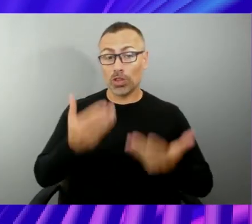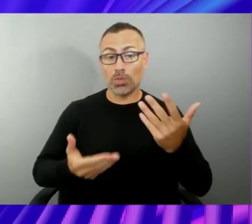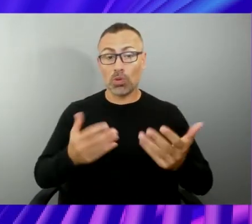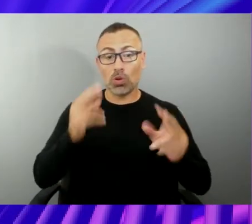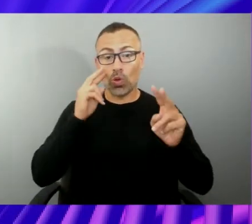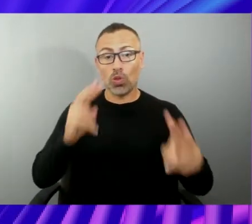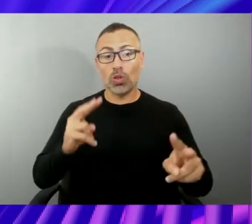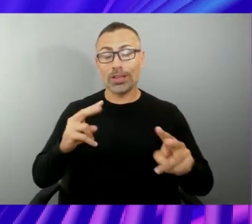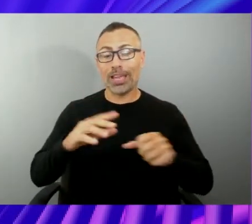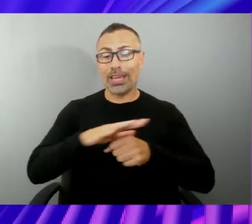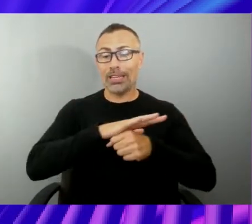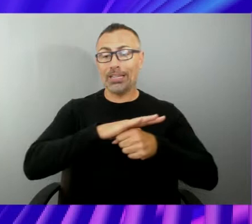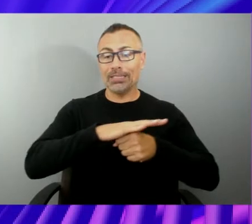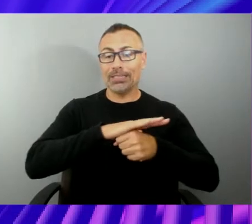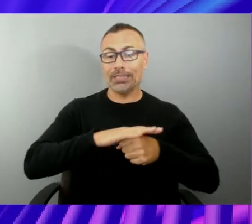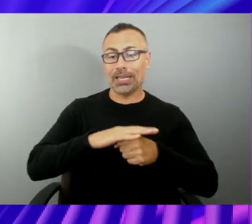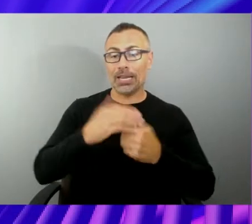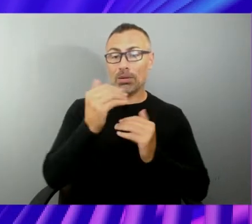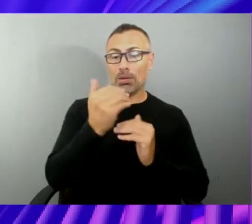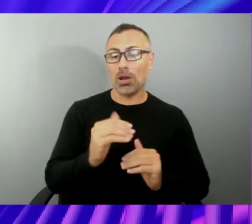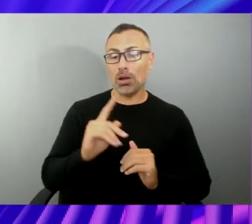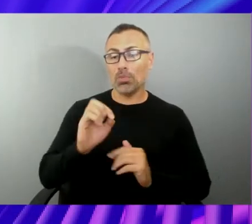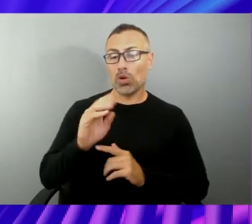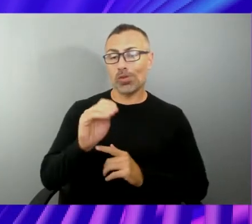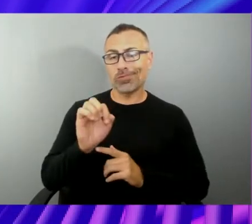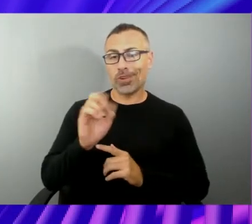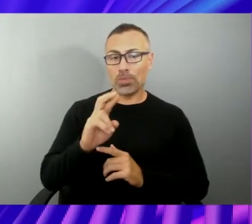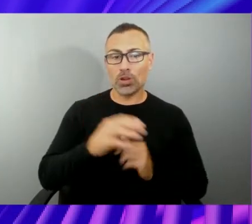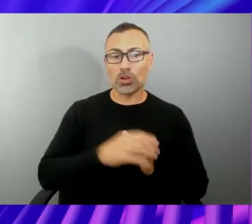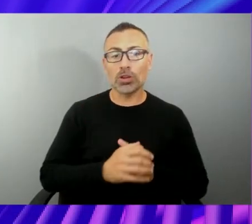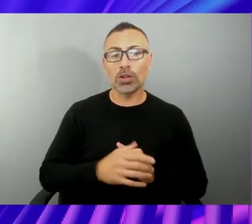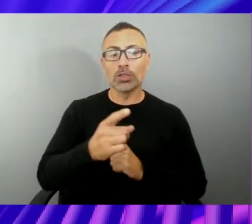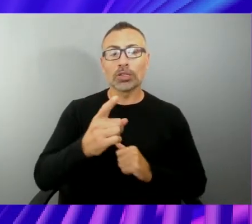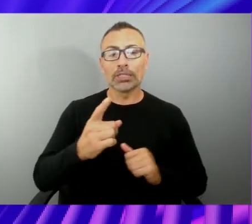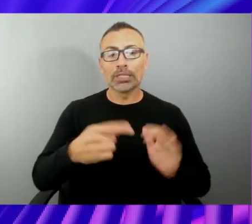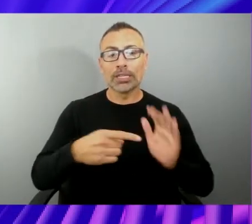this demo.php page. Yeah. But that's some interesting